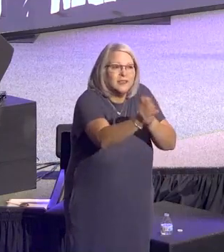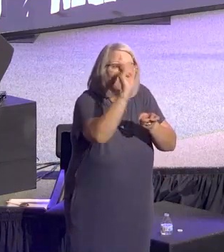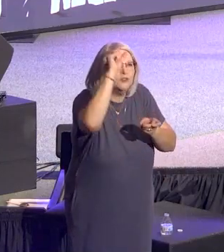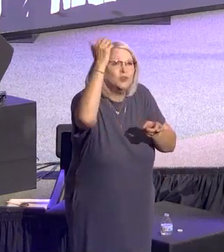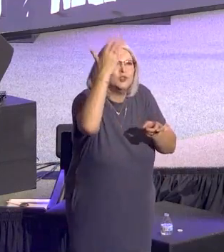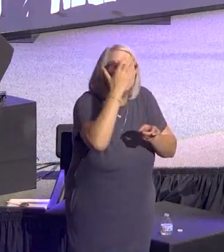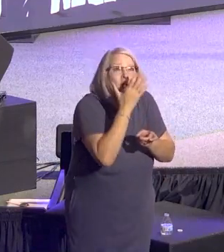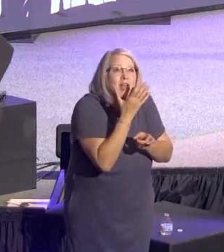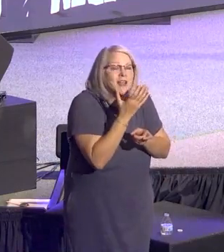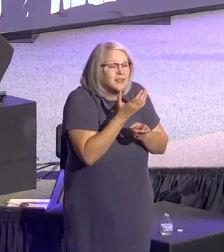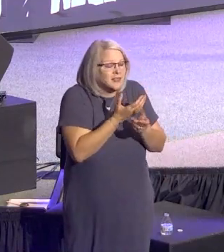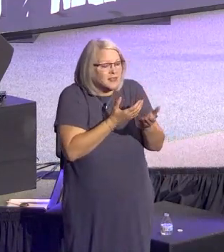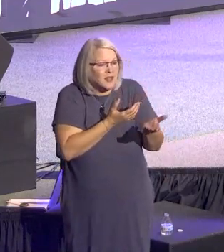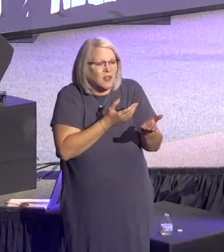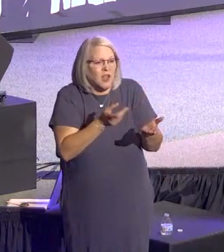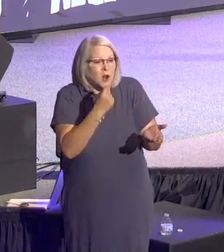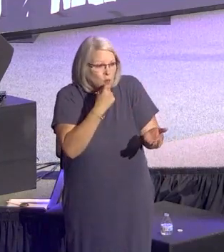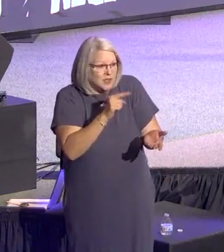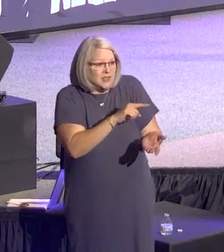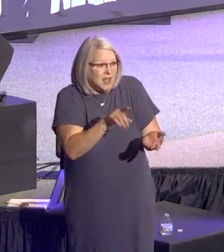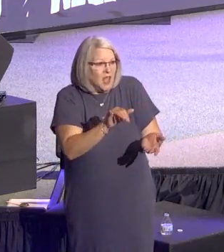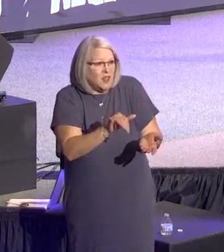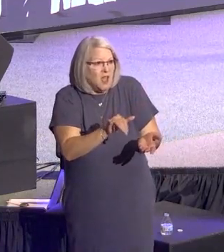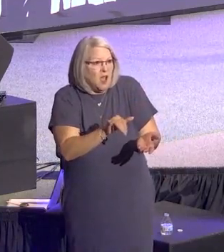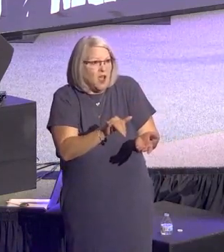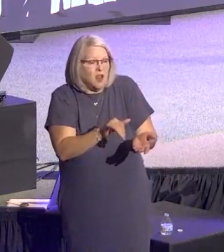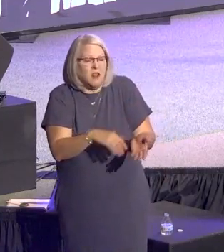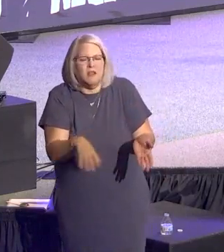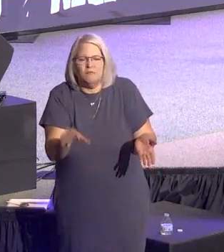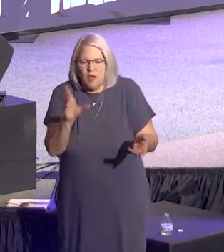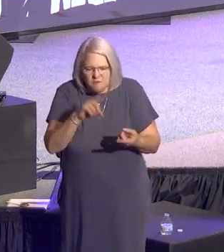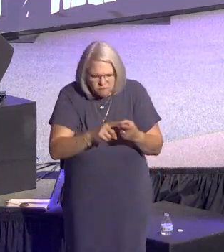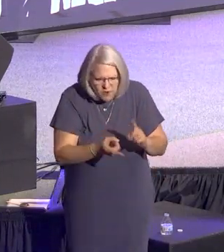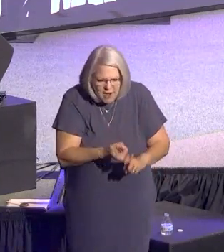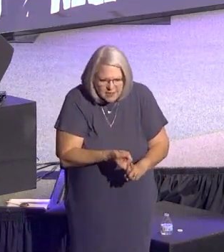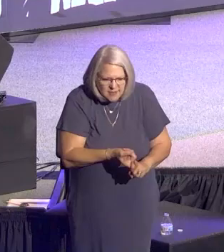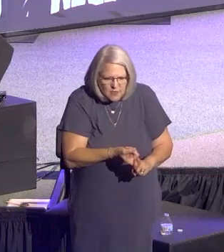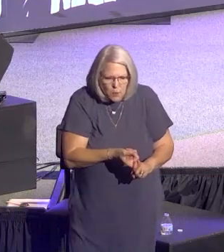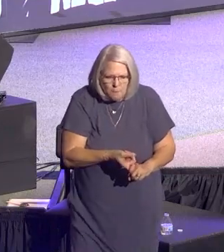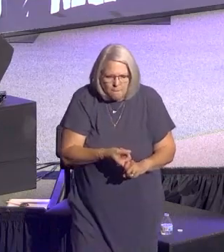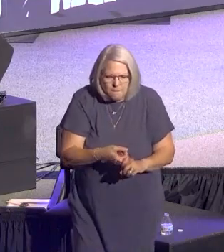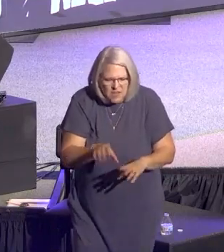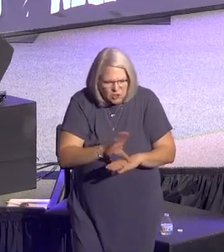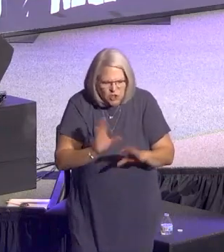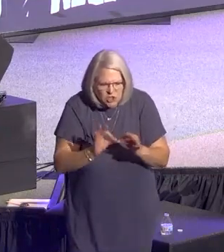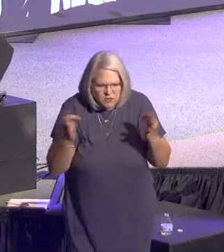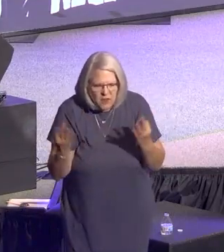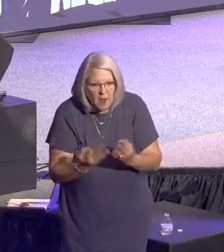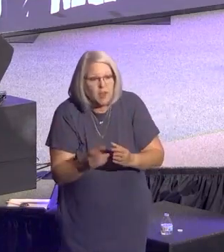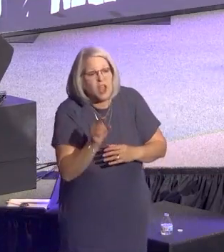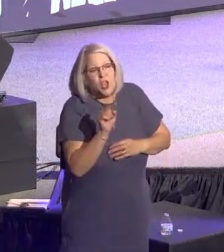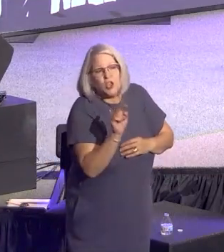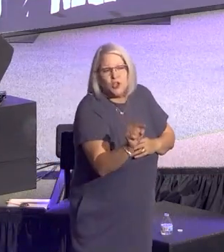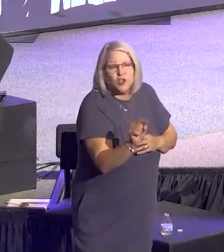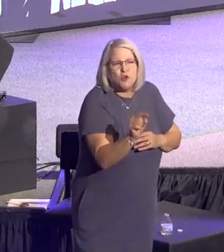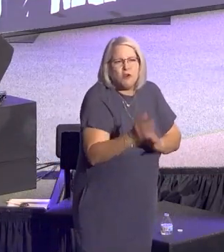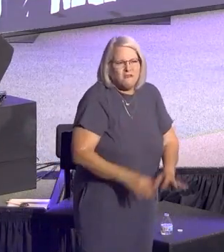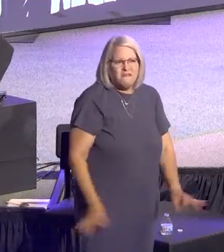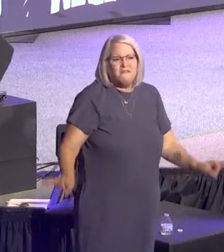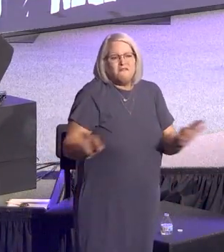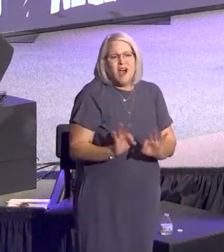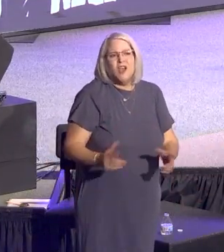to us. And I want to say this to you today, brothers and sisters and friends in our church family here. Your quality of